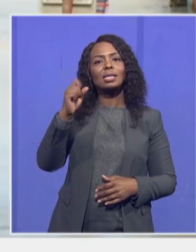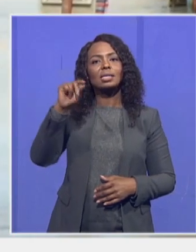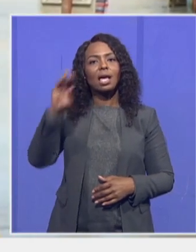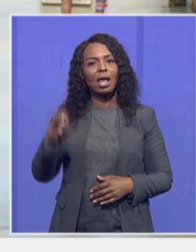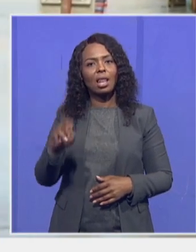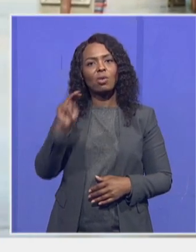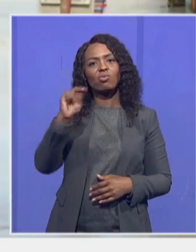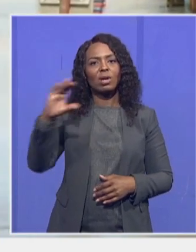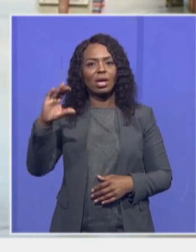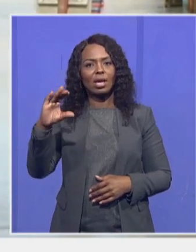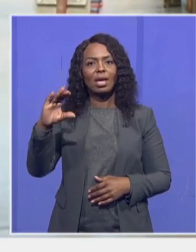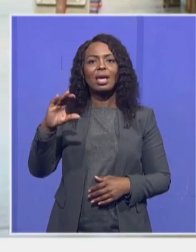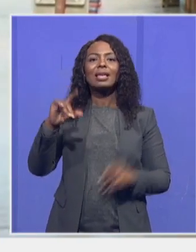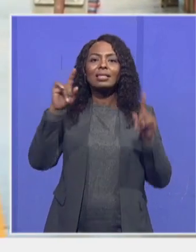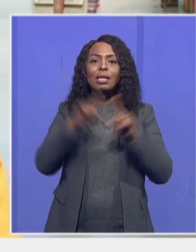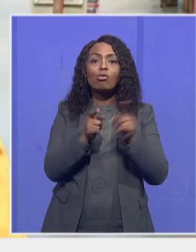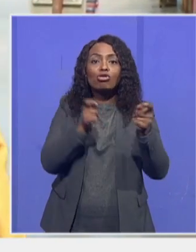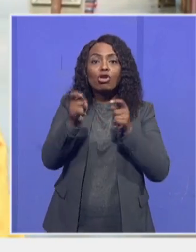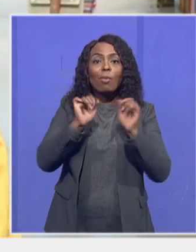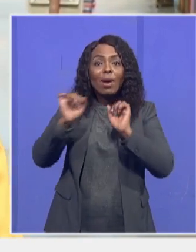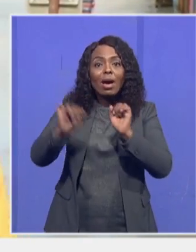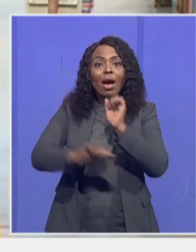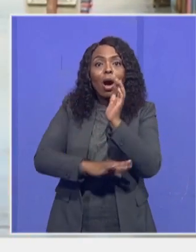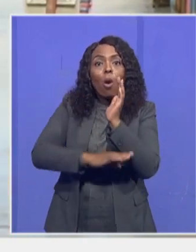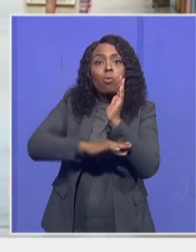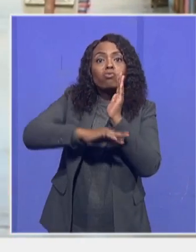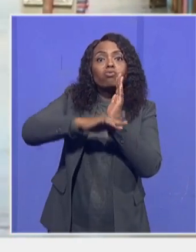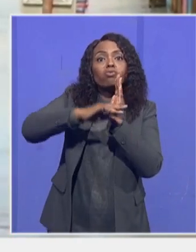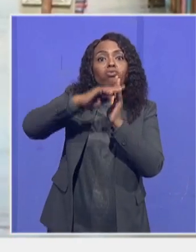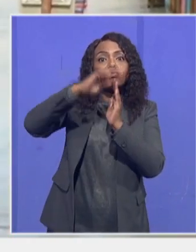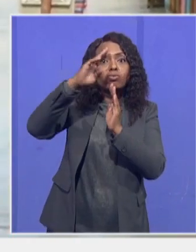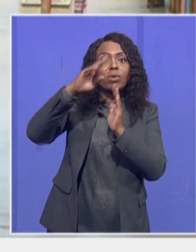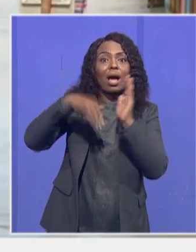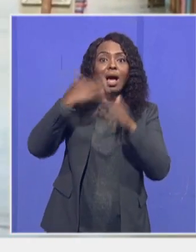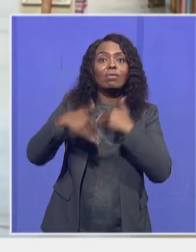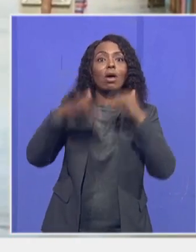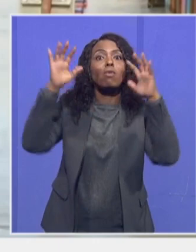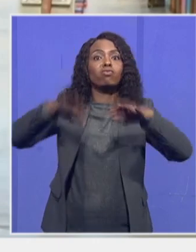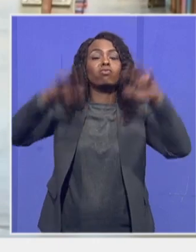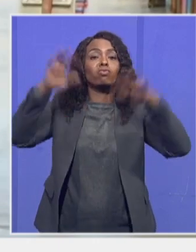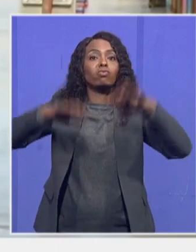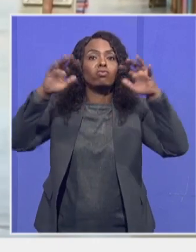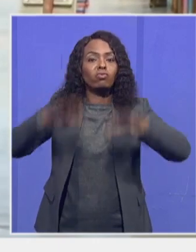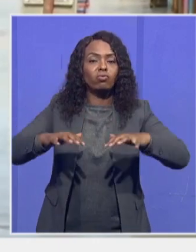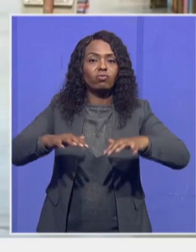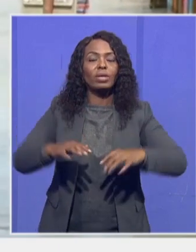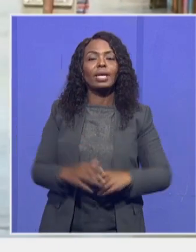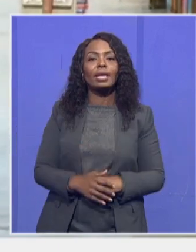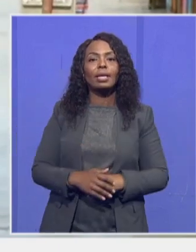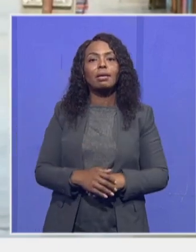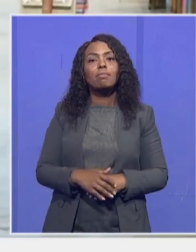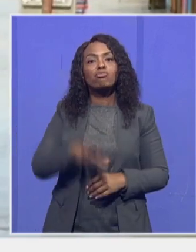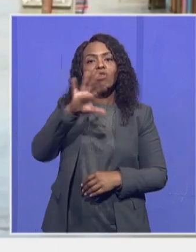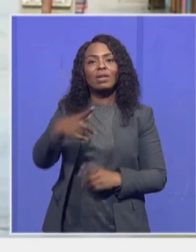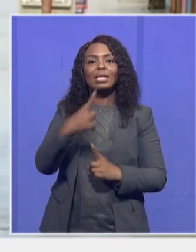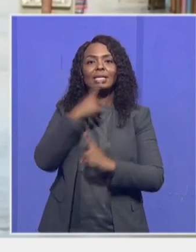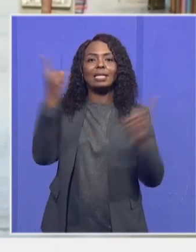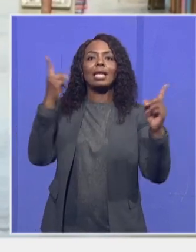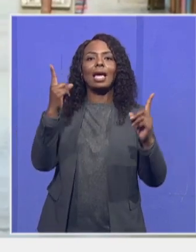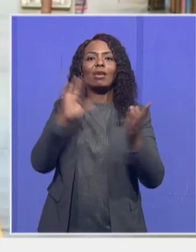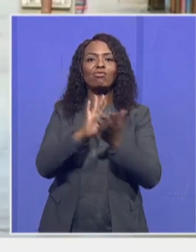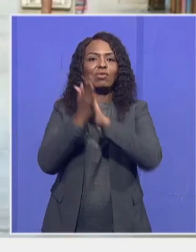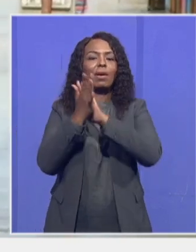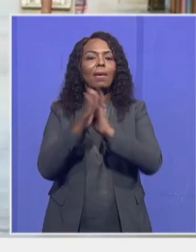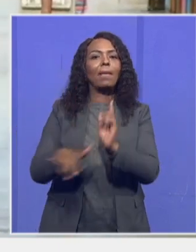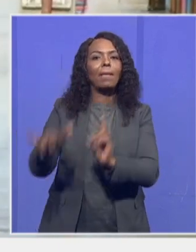shops they were flooded after the rains that resulted in the province being declared a disaster zone, which as